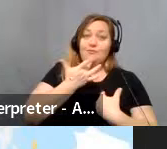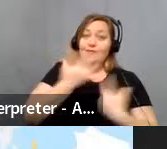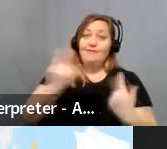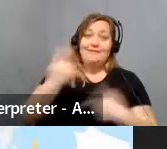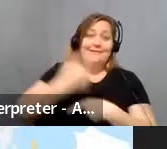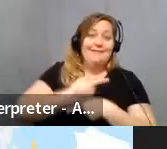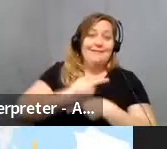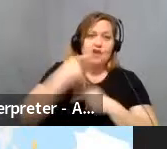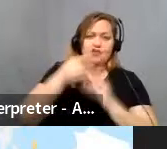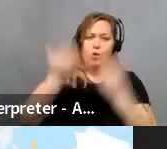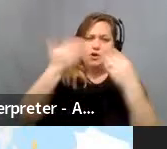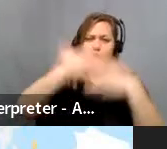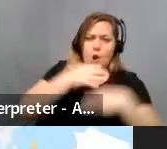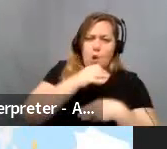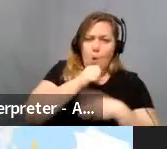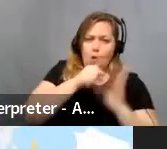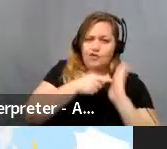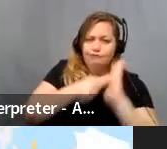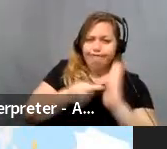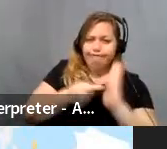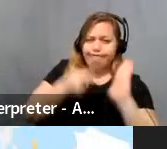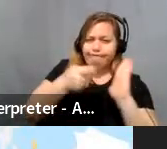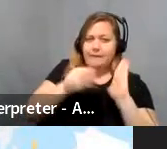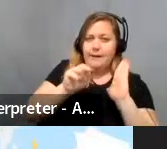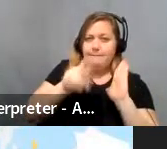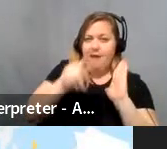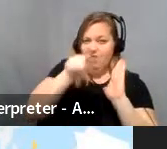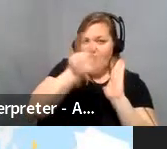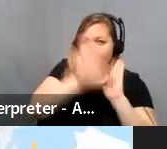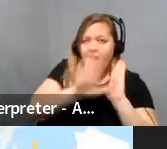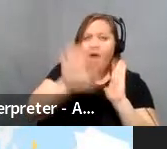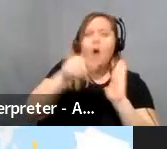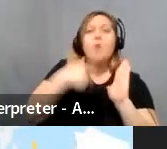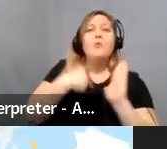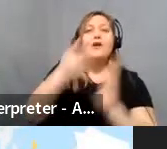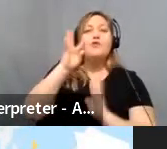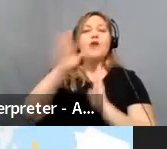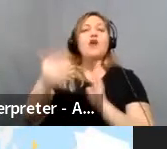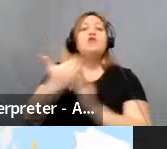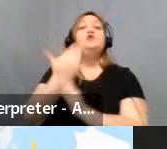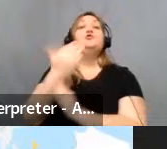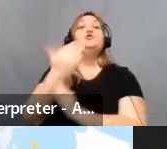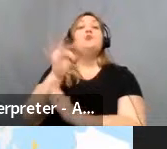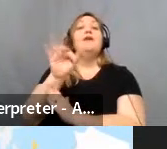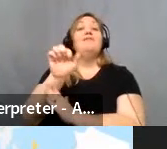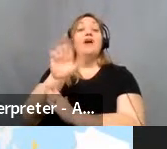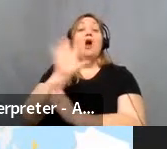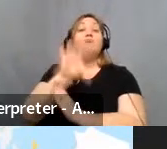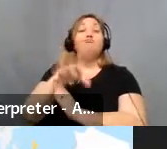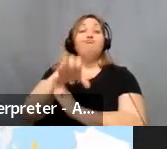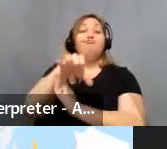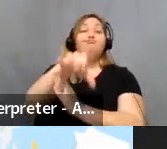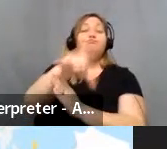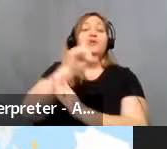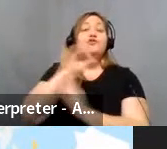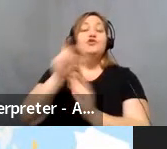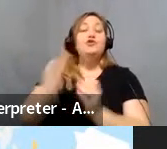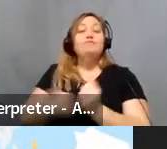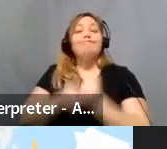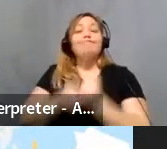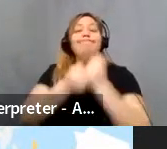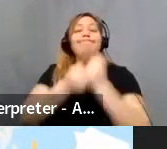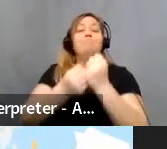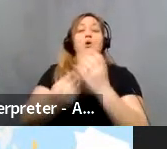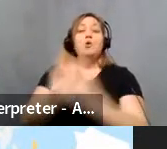shown in dark orange on the map. In these areas, we create new FARs to enable the growth of affordable and supportive